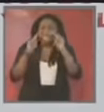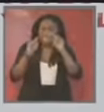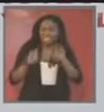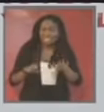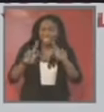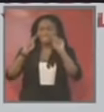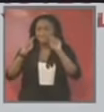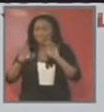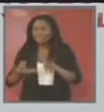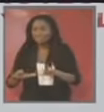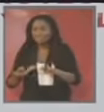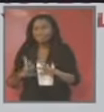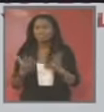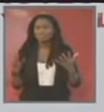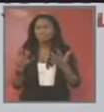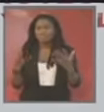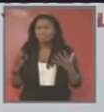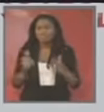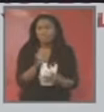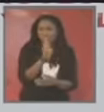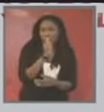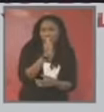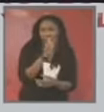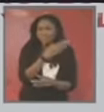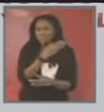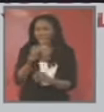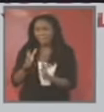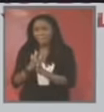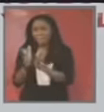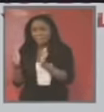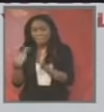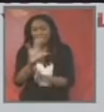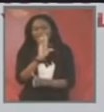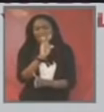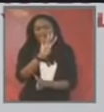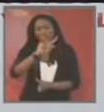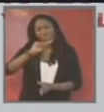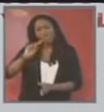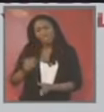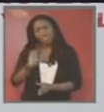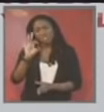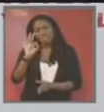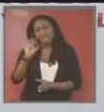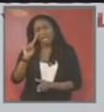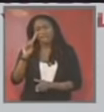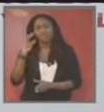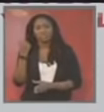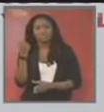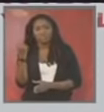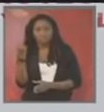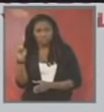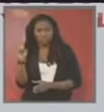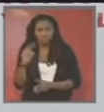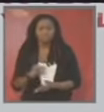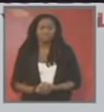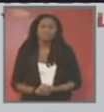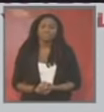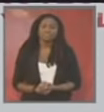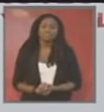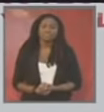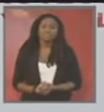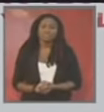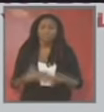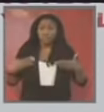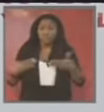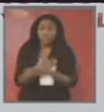received thus far at both private and public facilities, 74,912. Our new